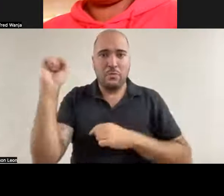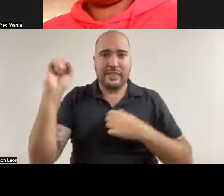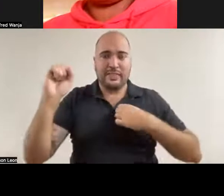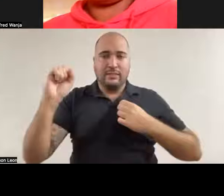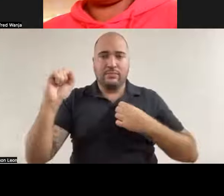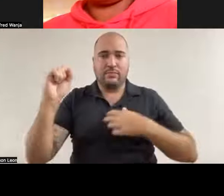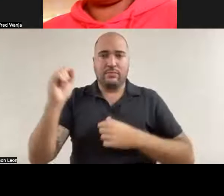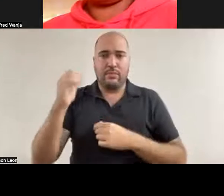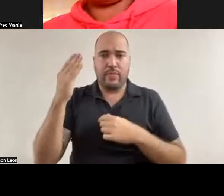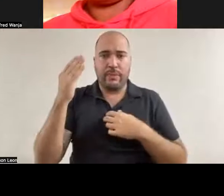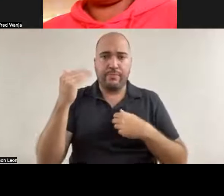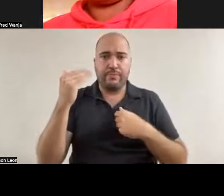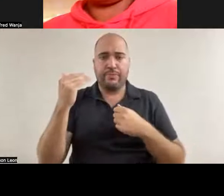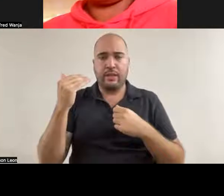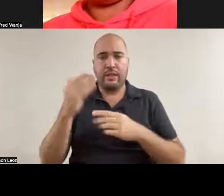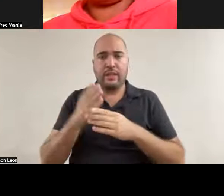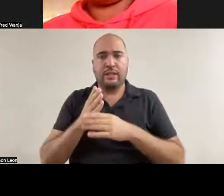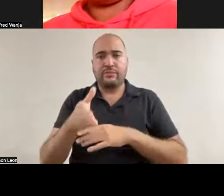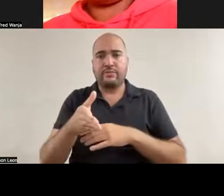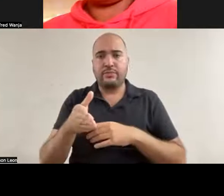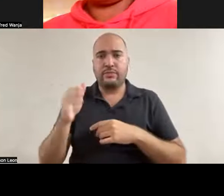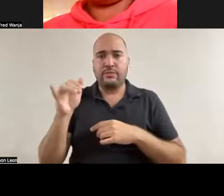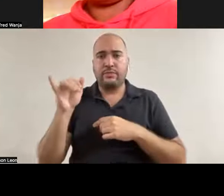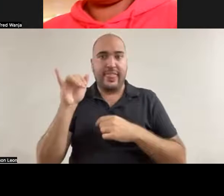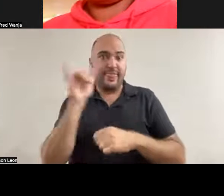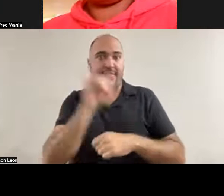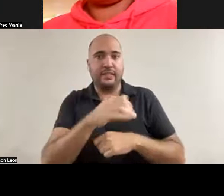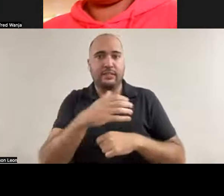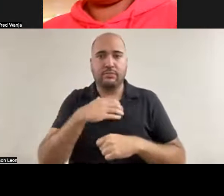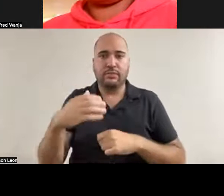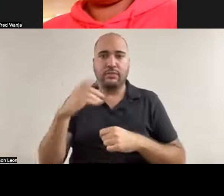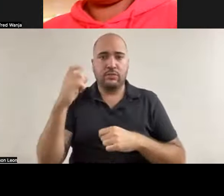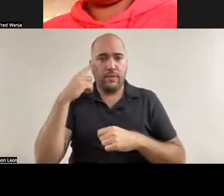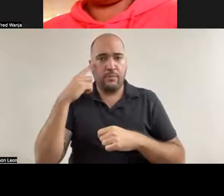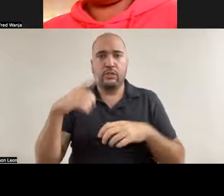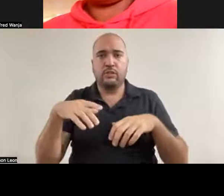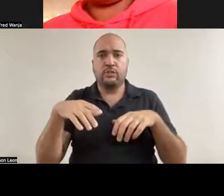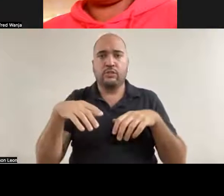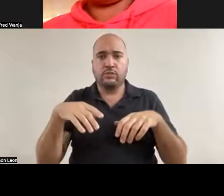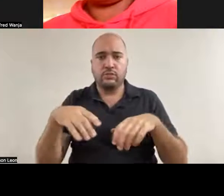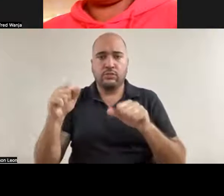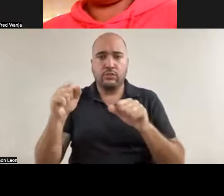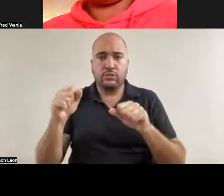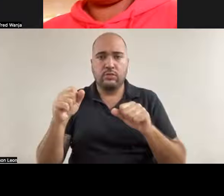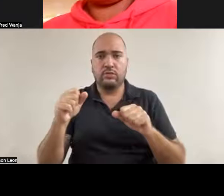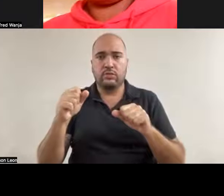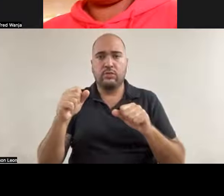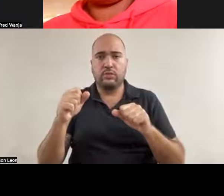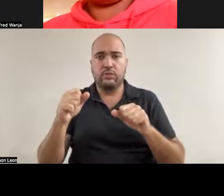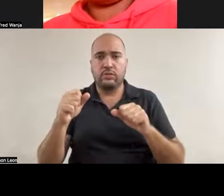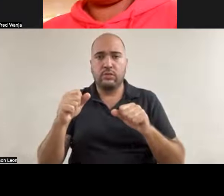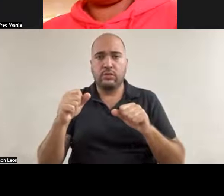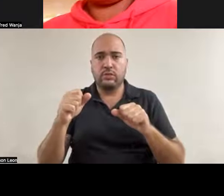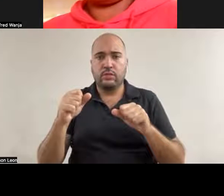because after the campaign, the government took a decree to recruit annually